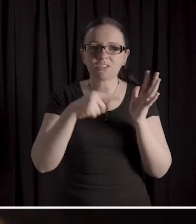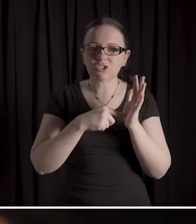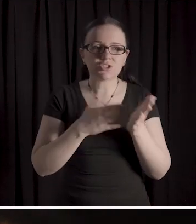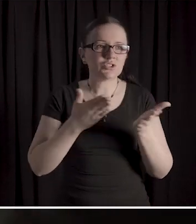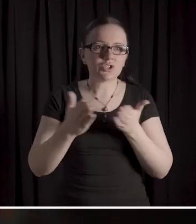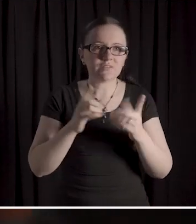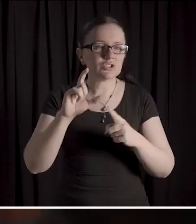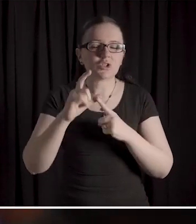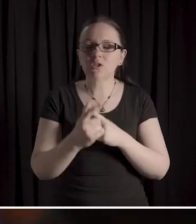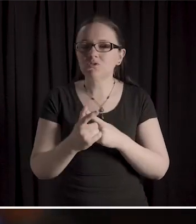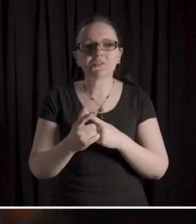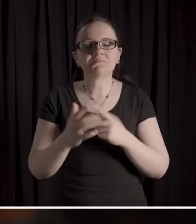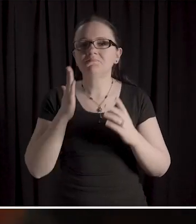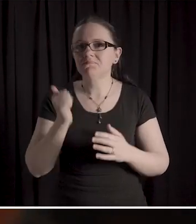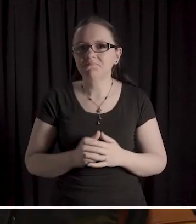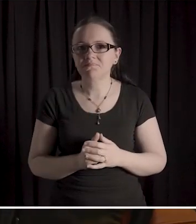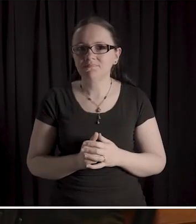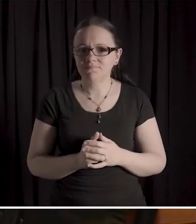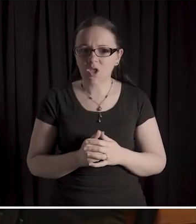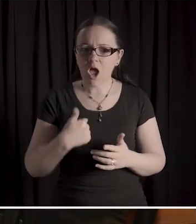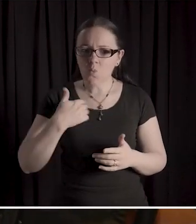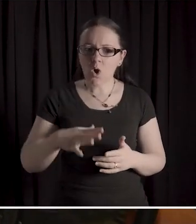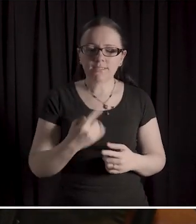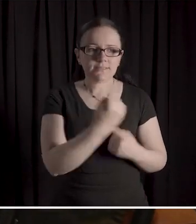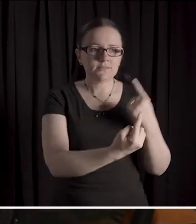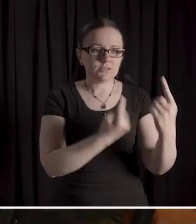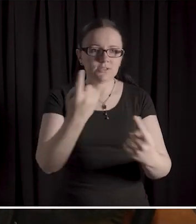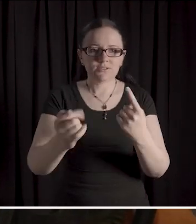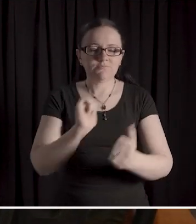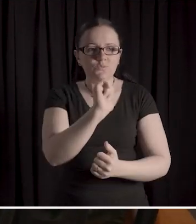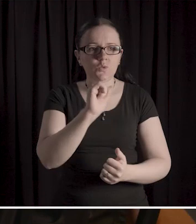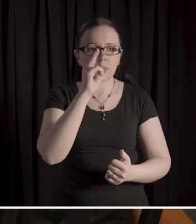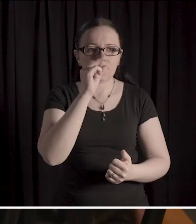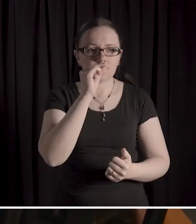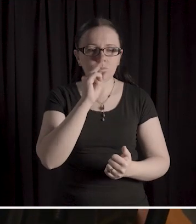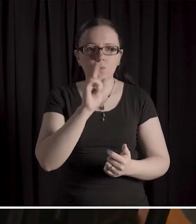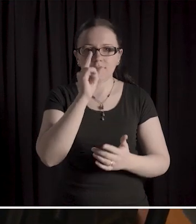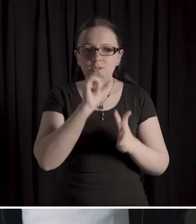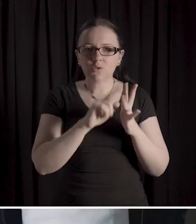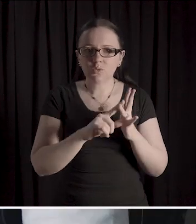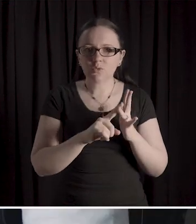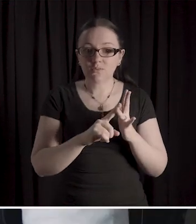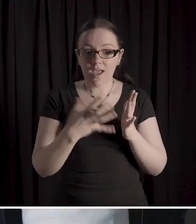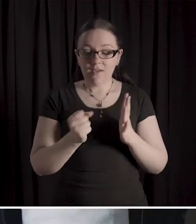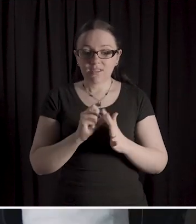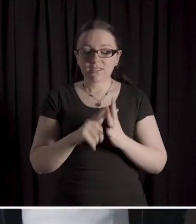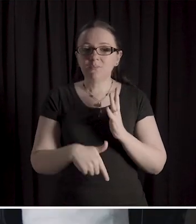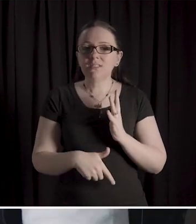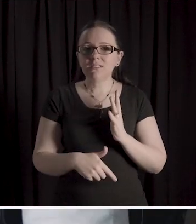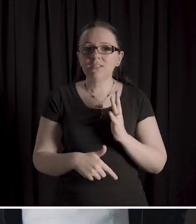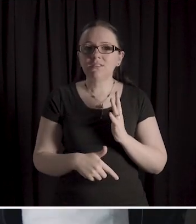or culturally in general. Each individual is recognised for their ability. The fact that if you